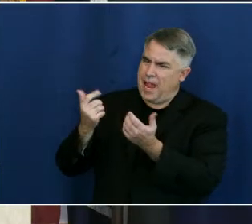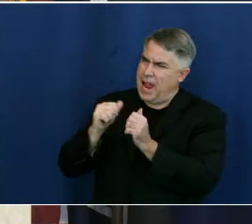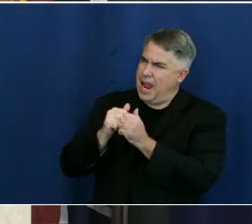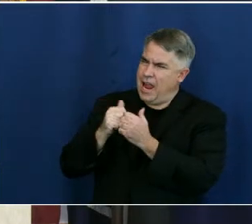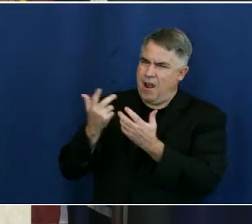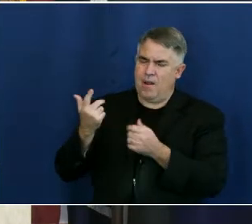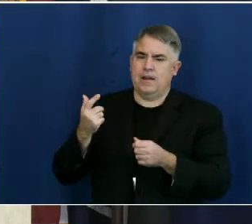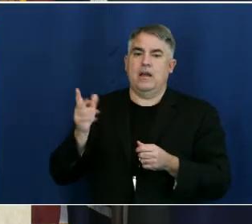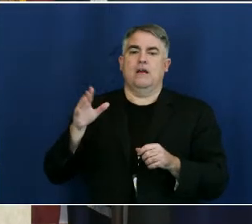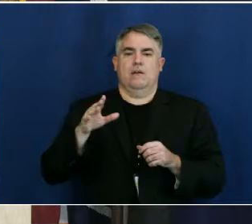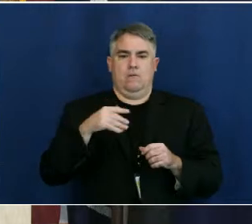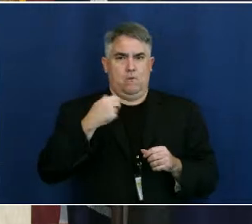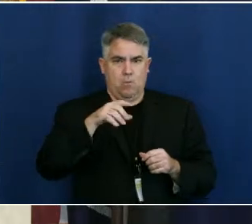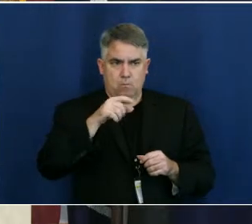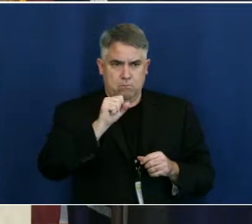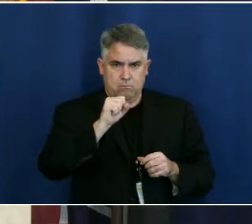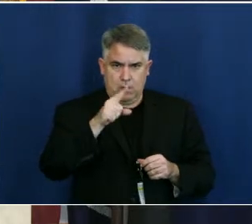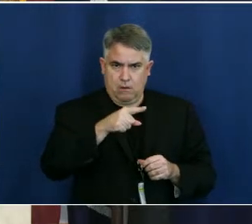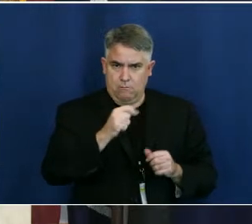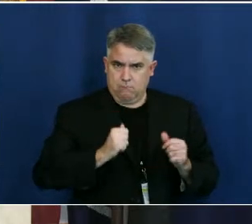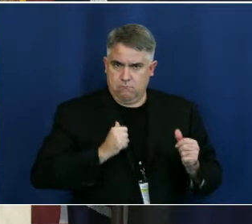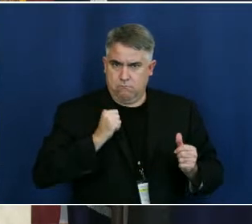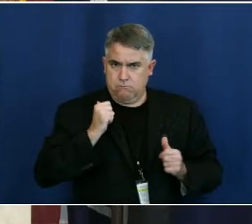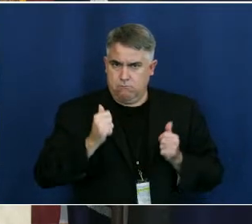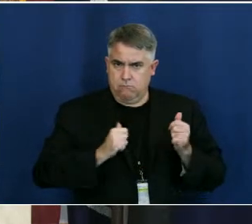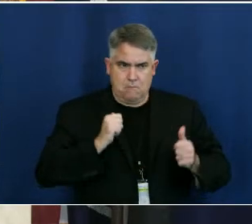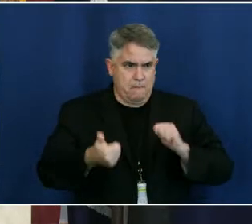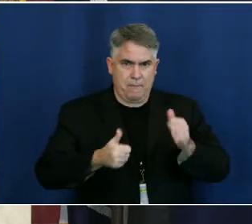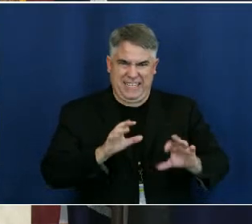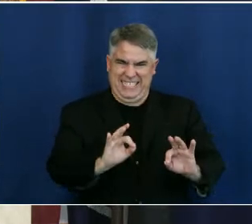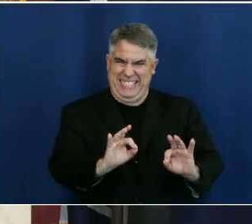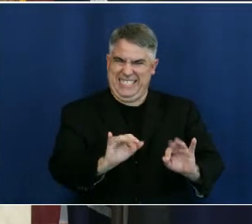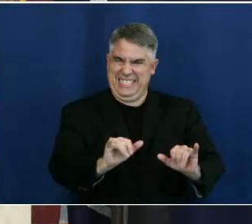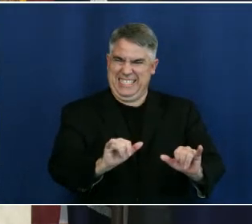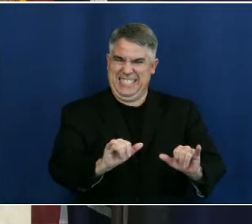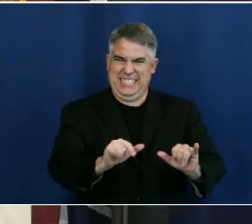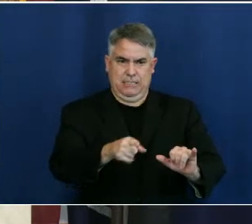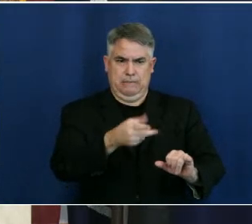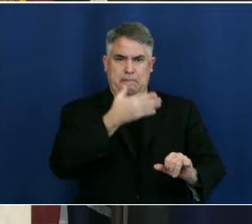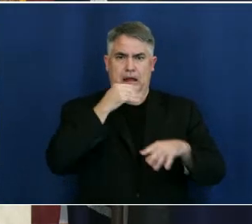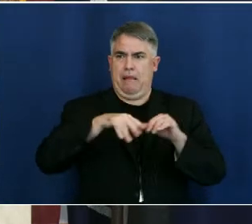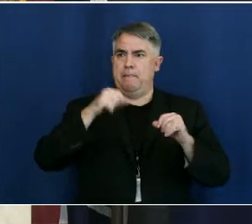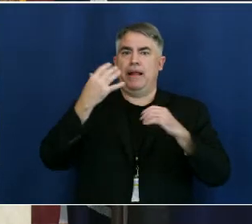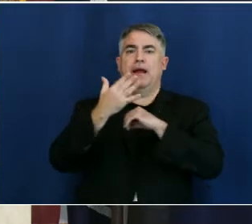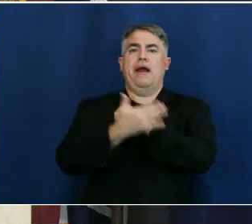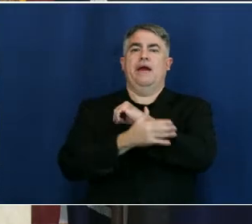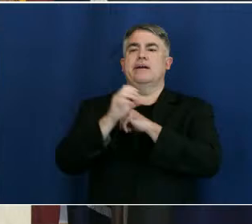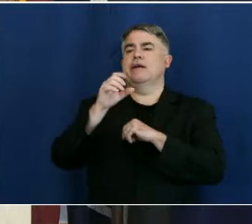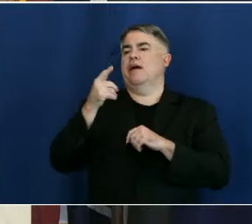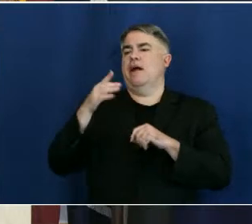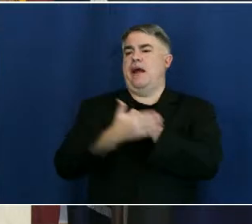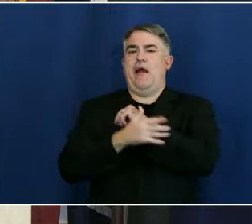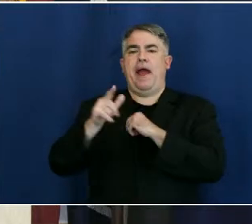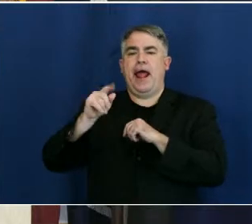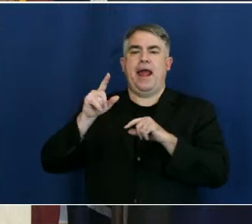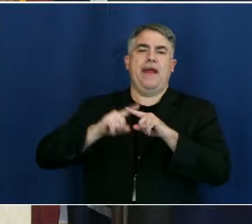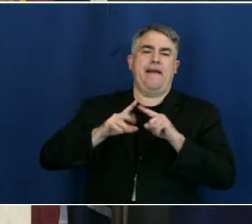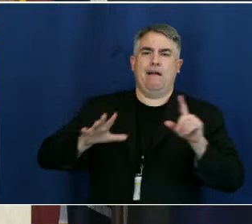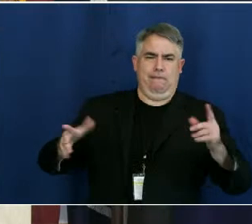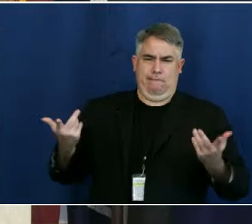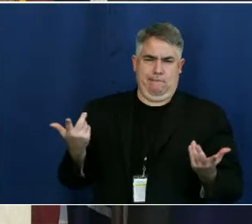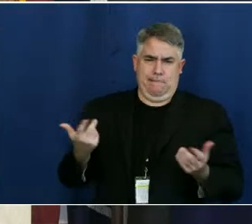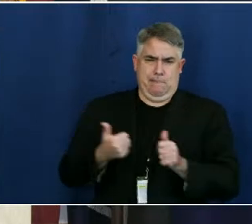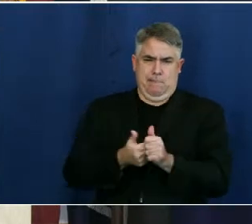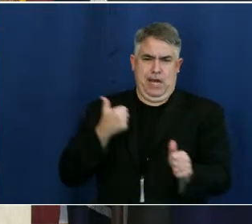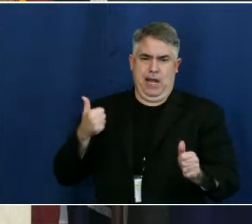vastly ahead of most every other county, and that their system will align and support what we're trying to do. And so I think